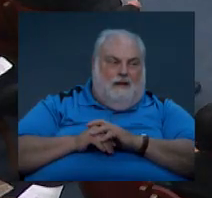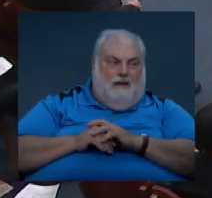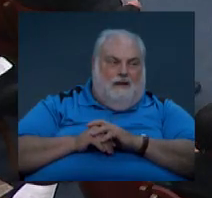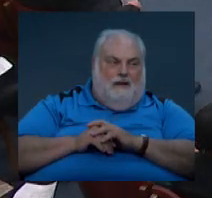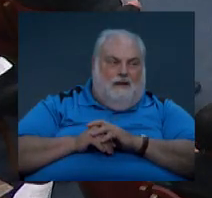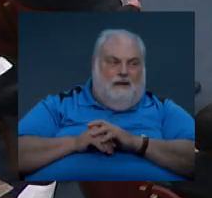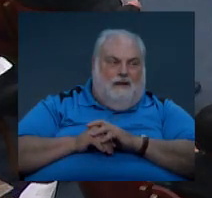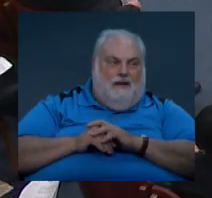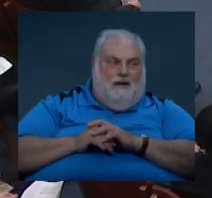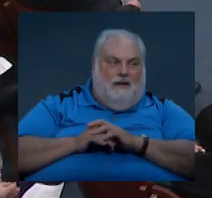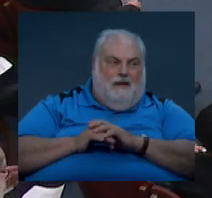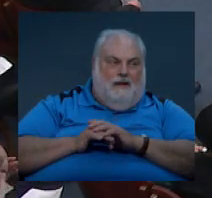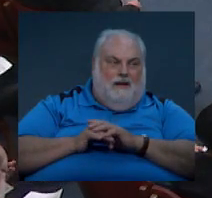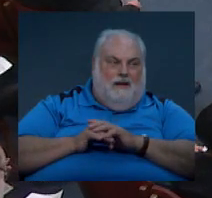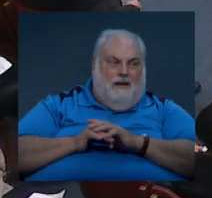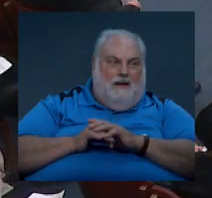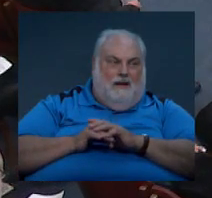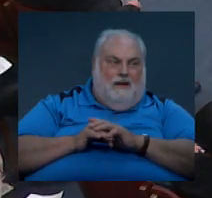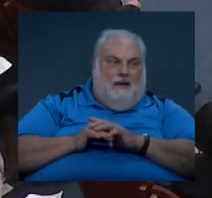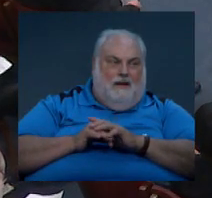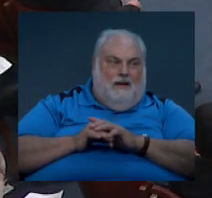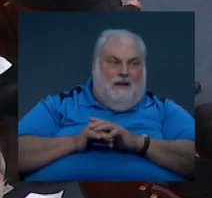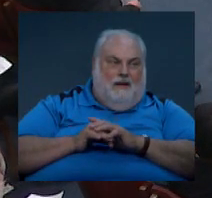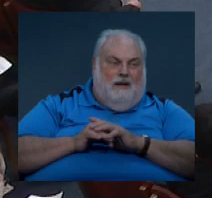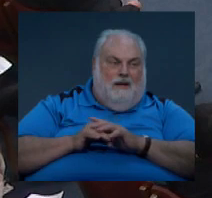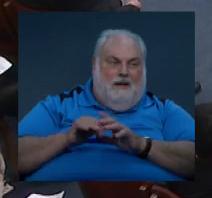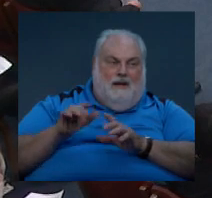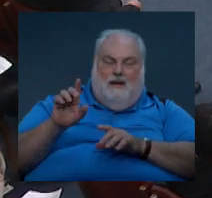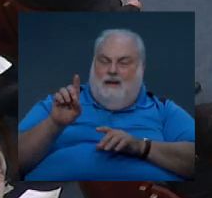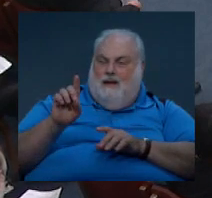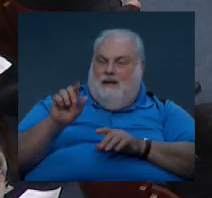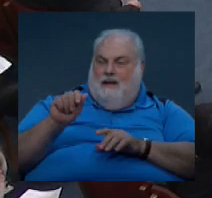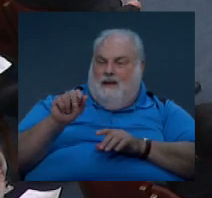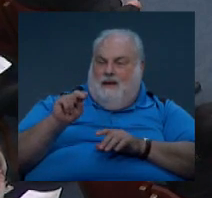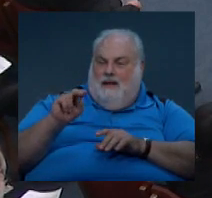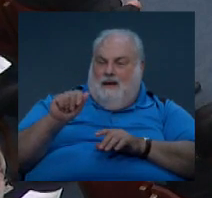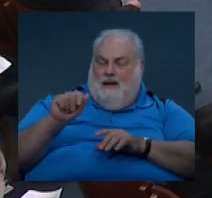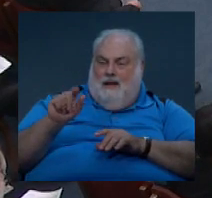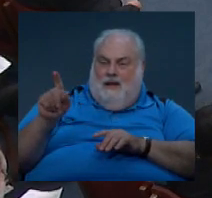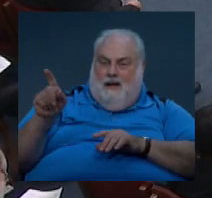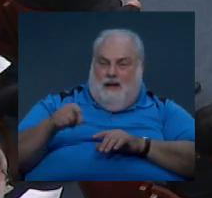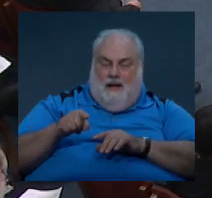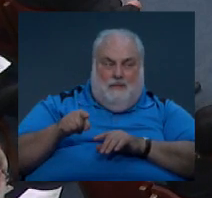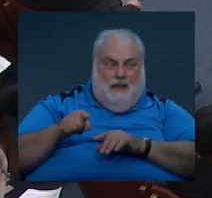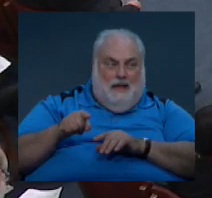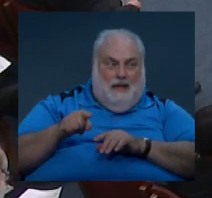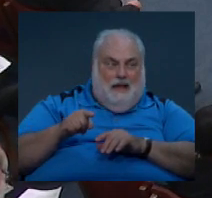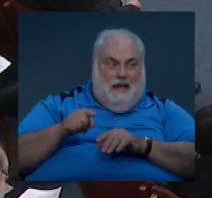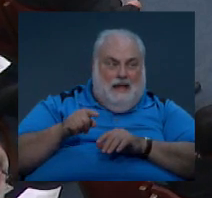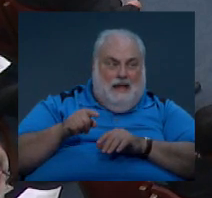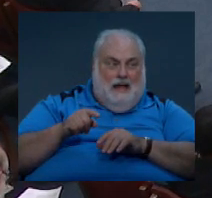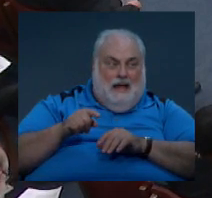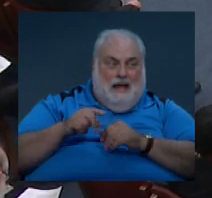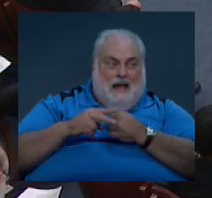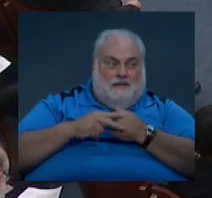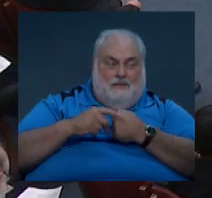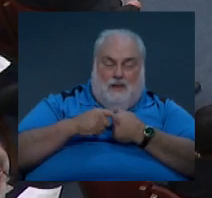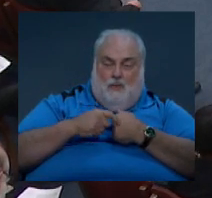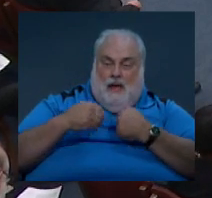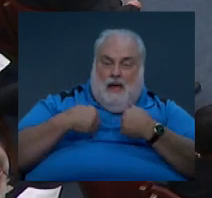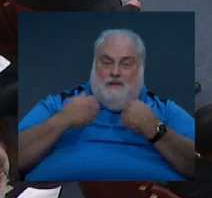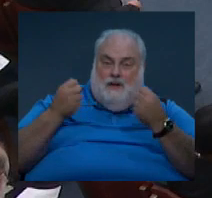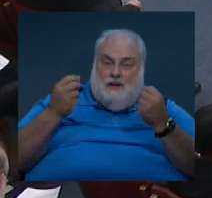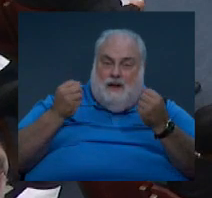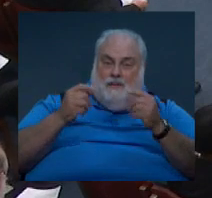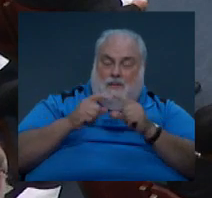And just, Dana, please come up, but I do want to, in the essence of time, we have a number of cards